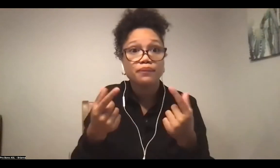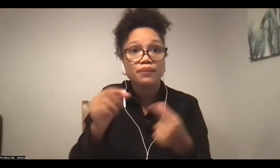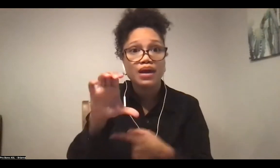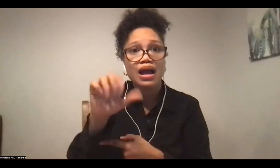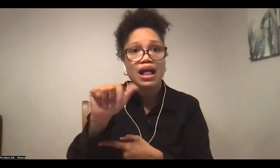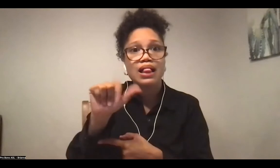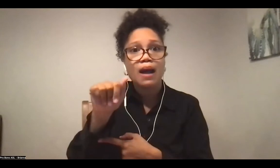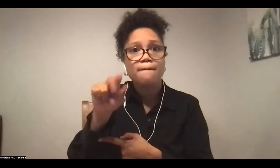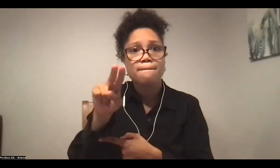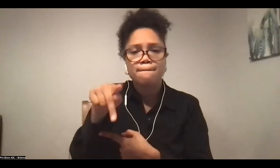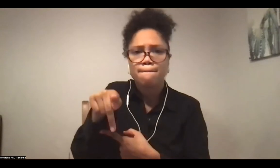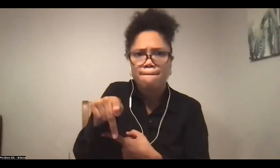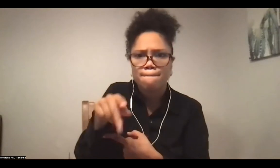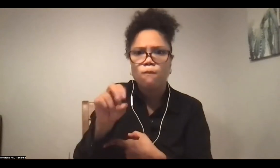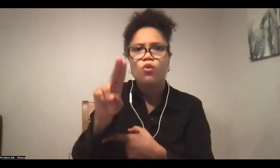territory.